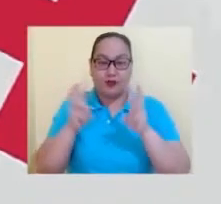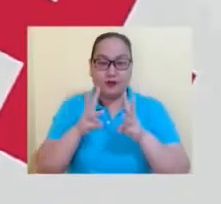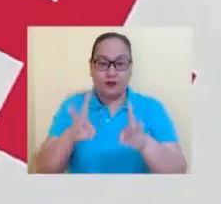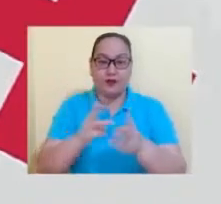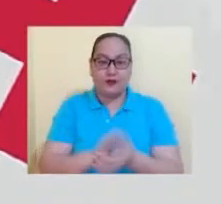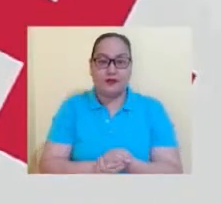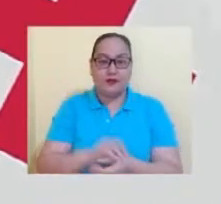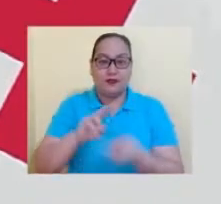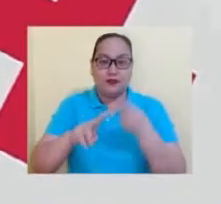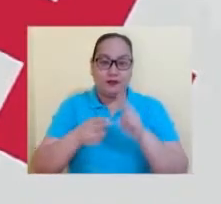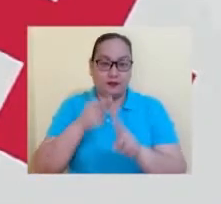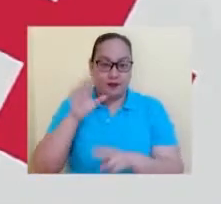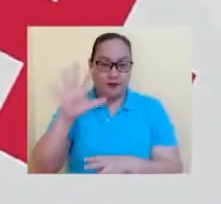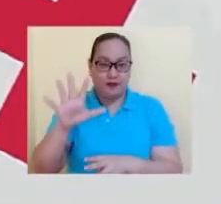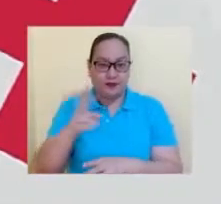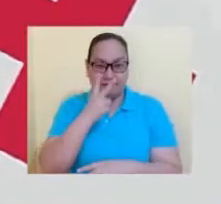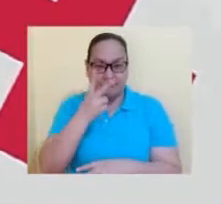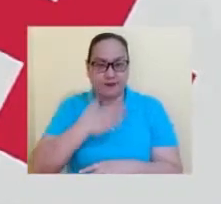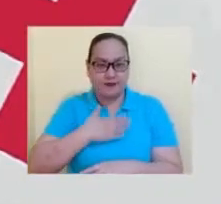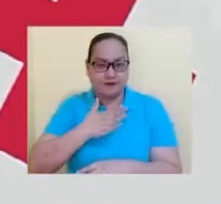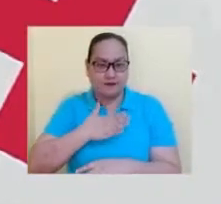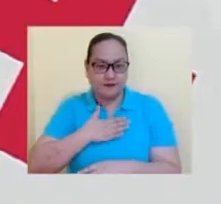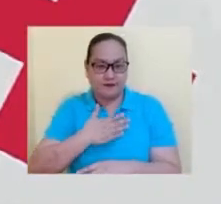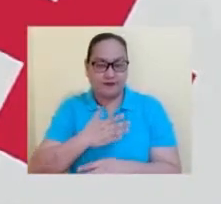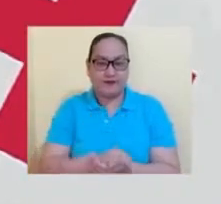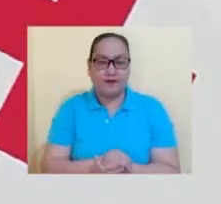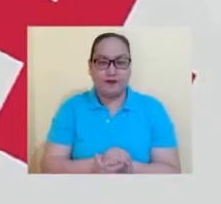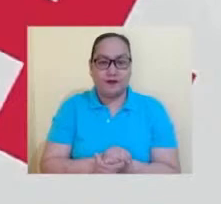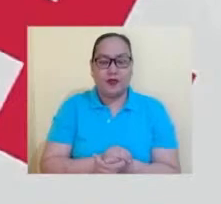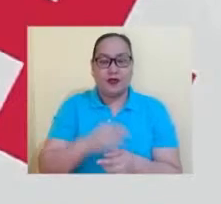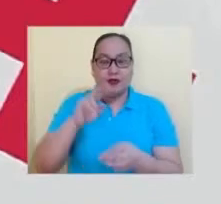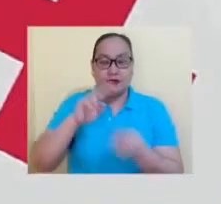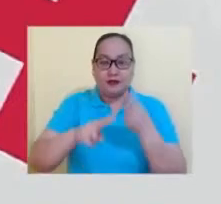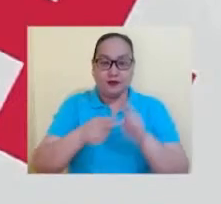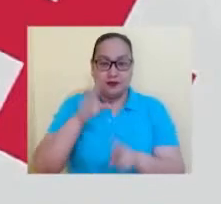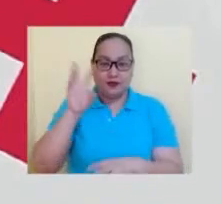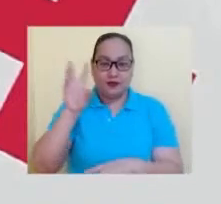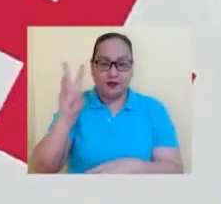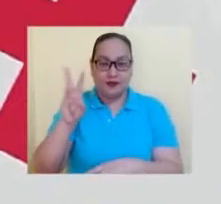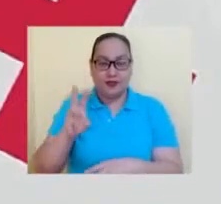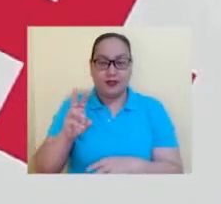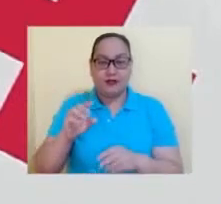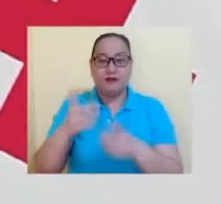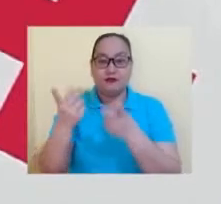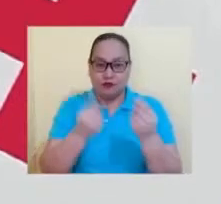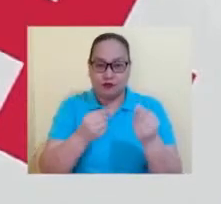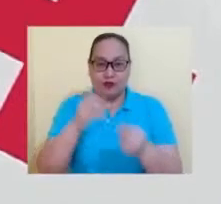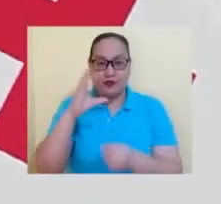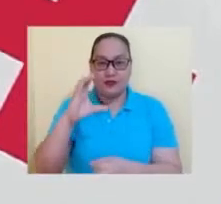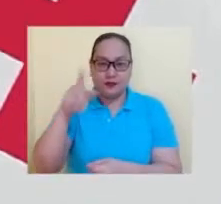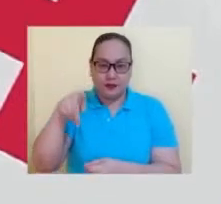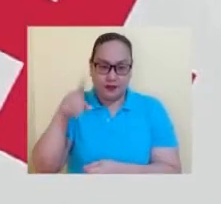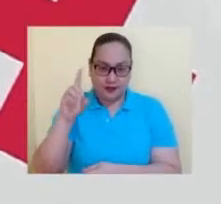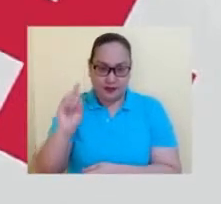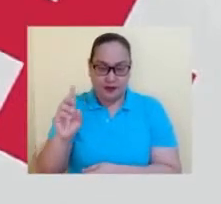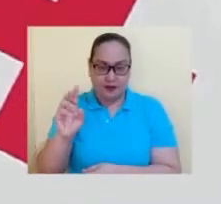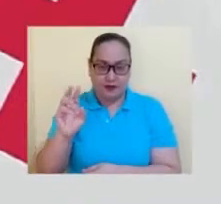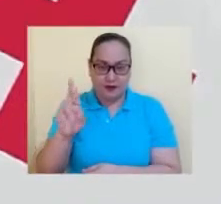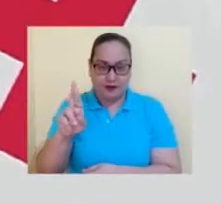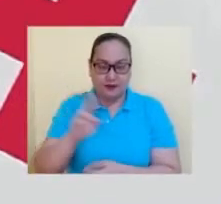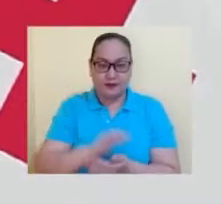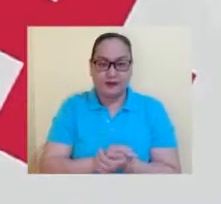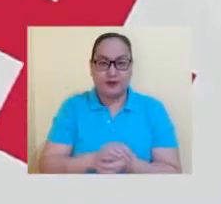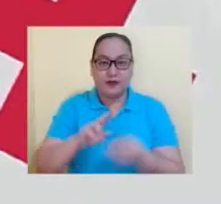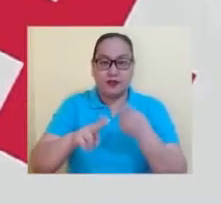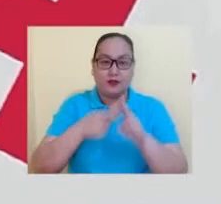5. Check for breathing. Step 6. Commence CPR. Step 7. Give